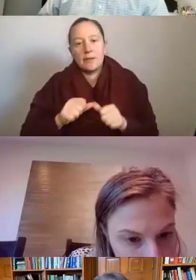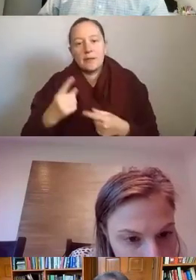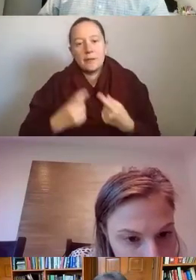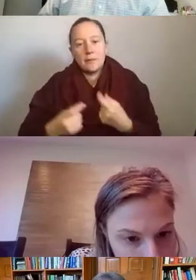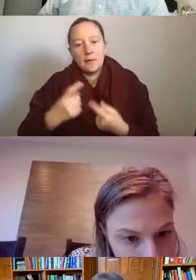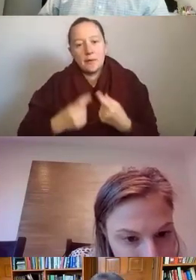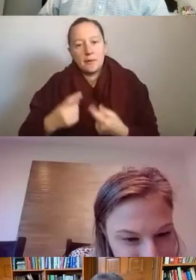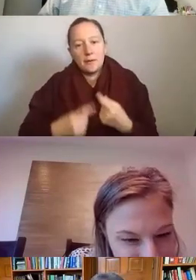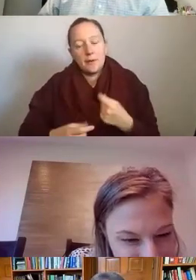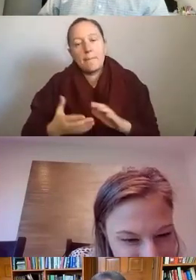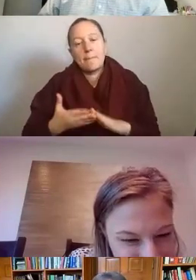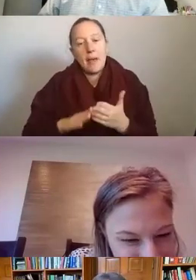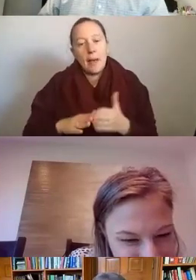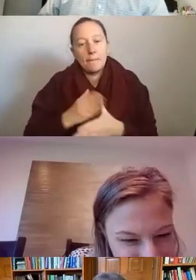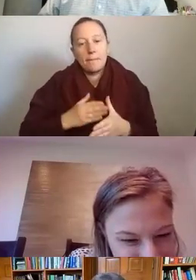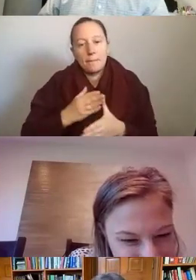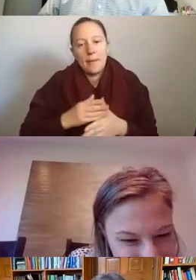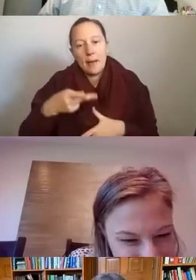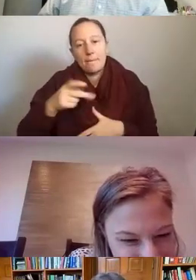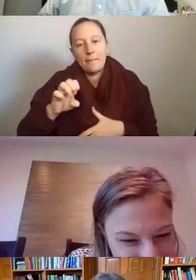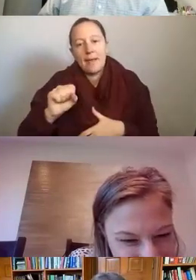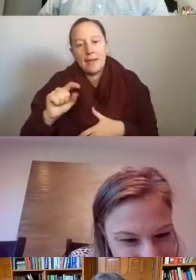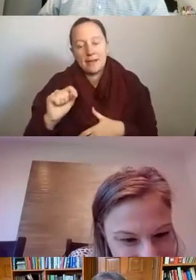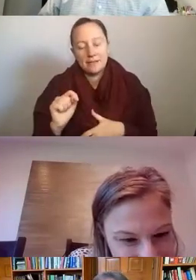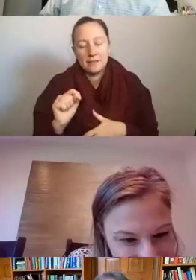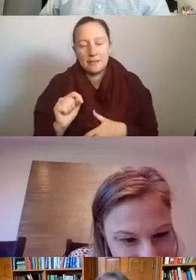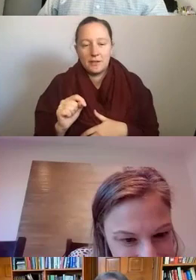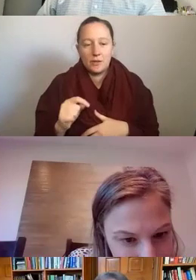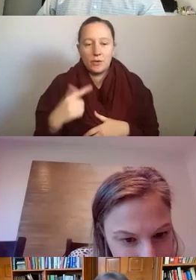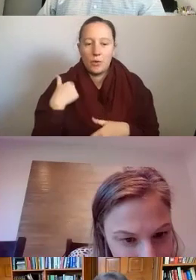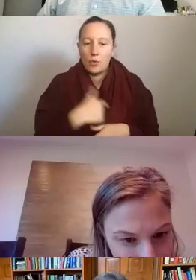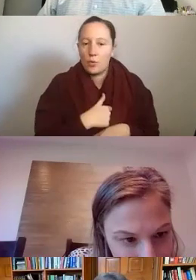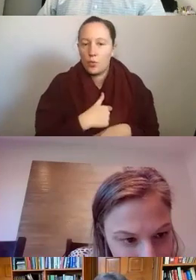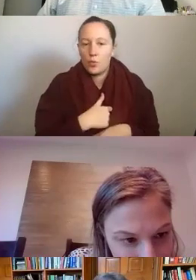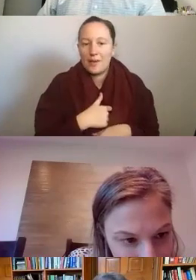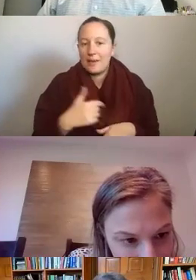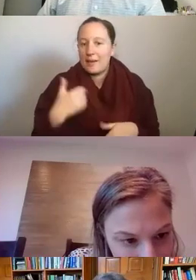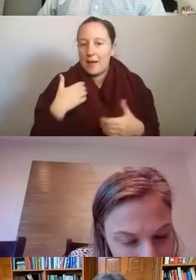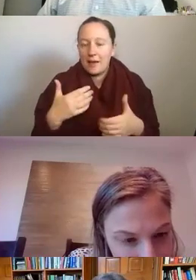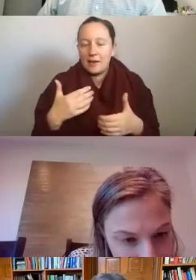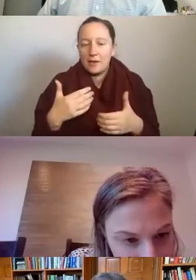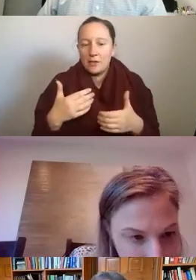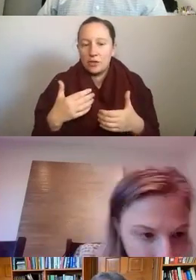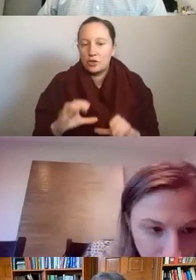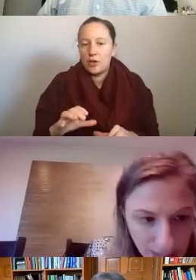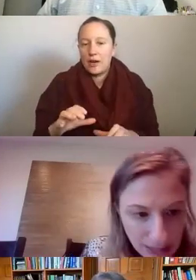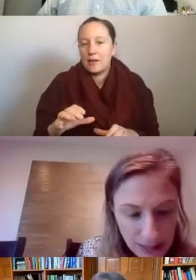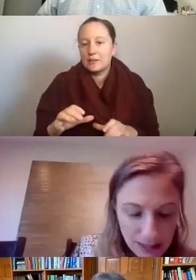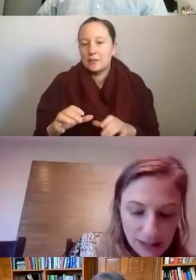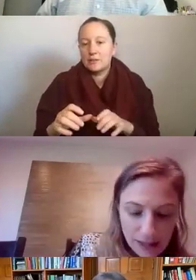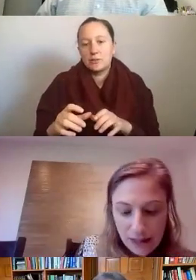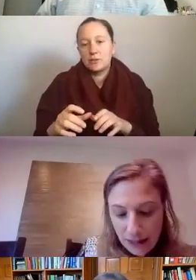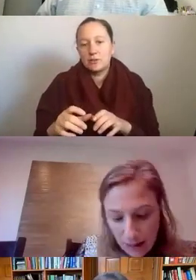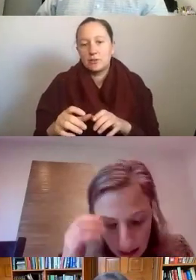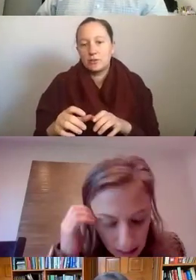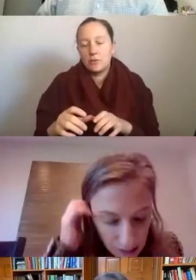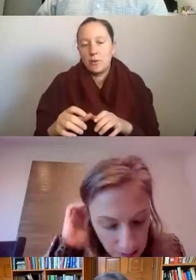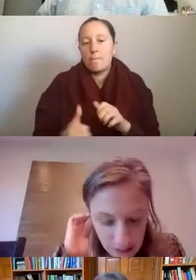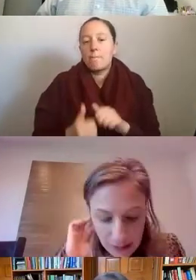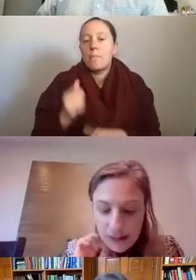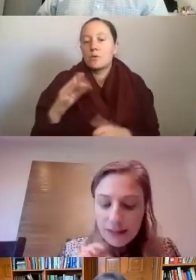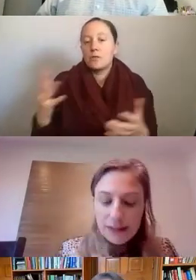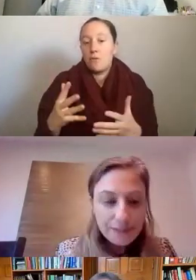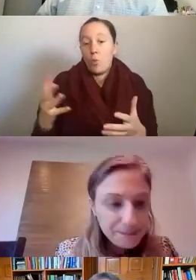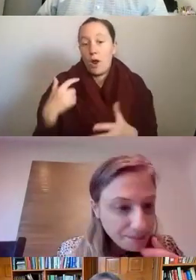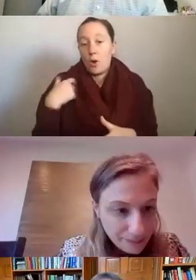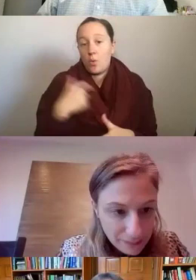pest. Say, have you had a chance to think about the question I sent earlier? Most of what we get